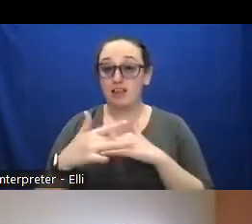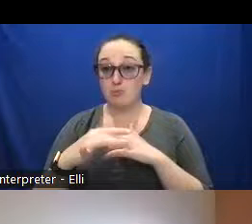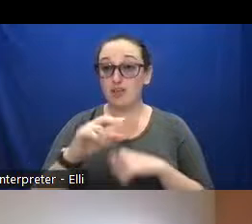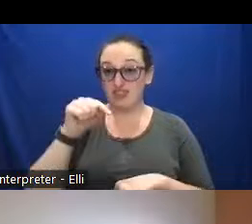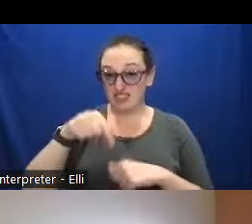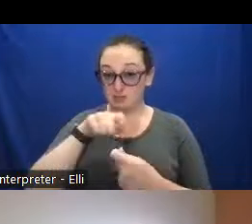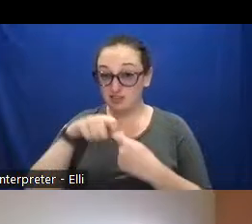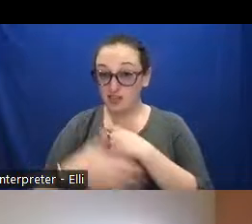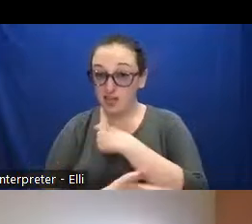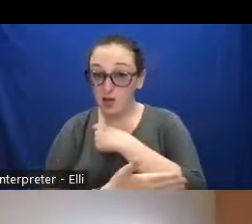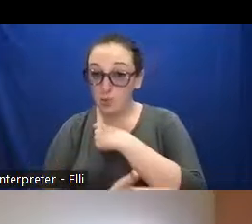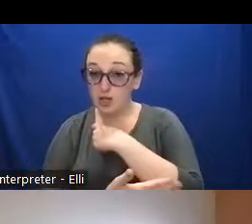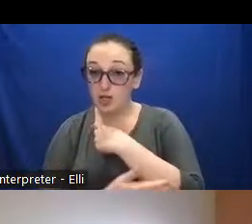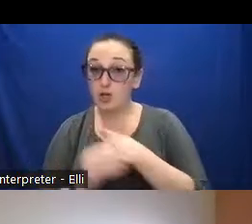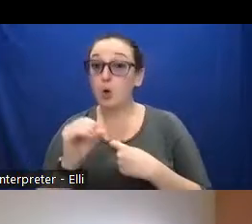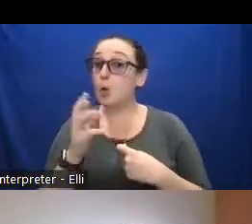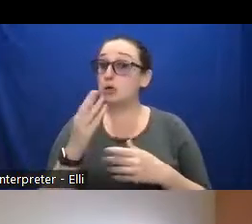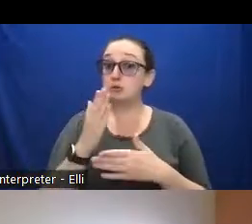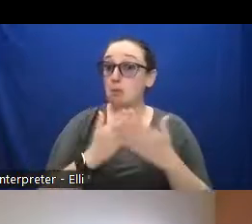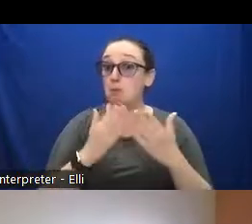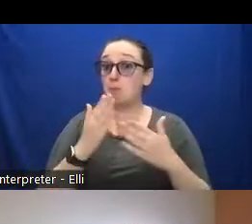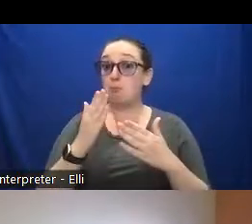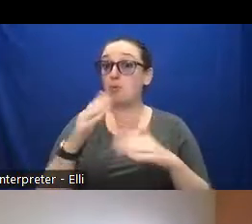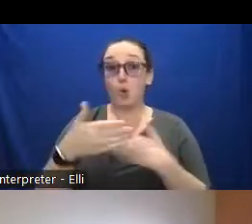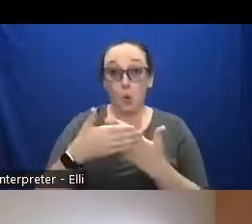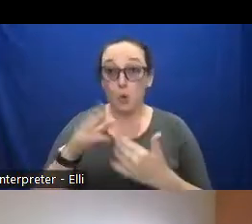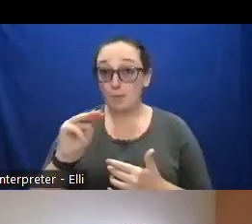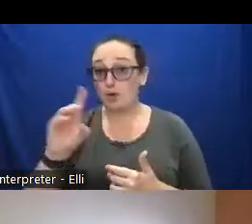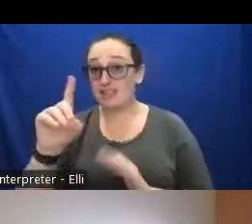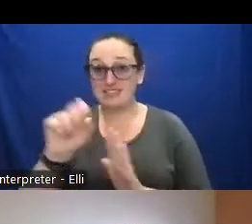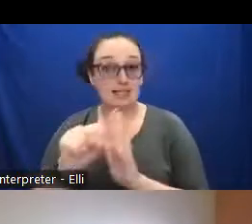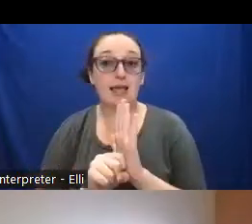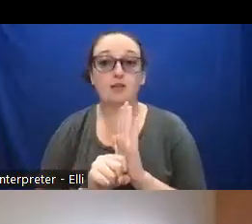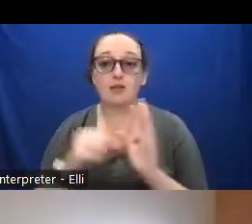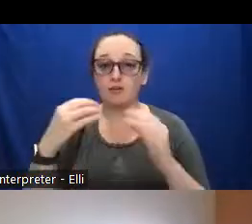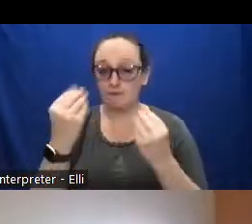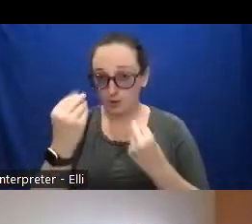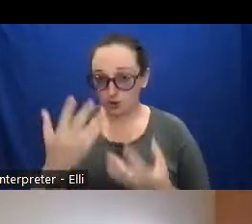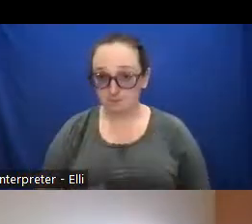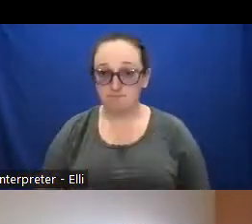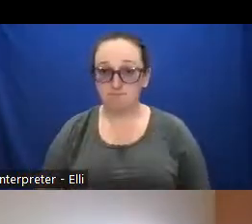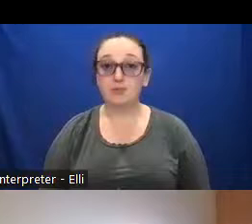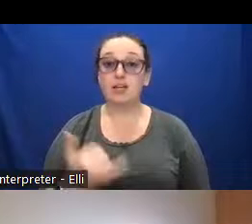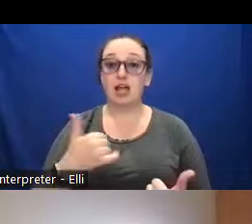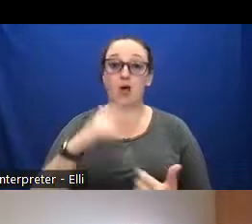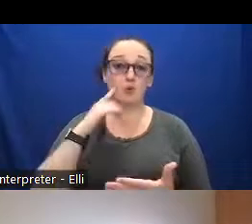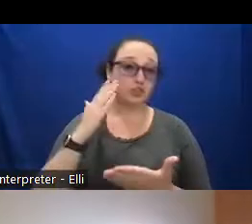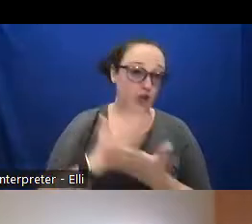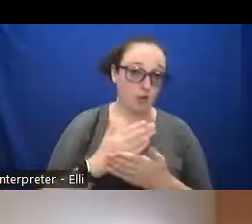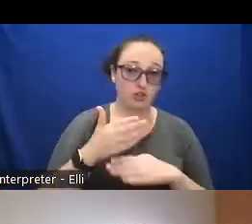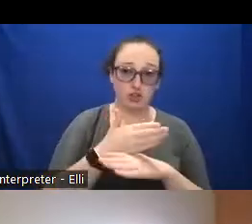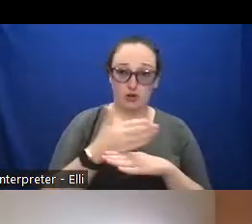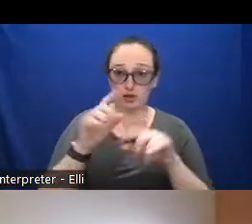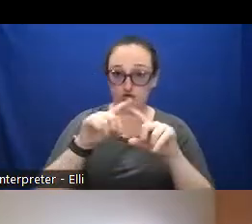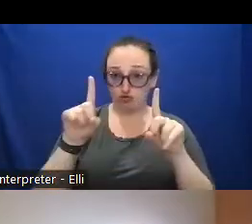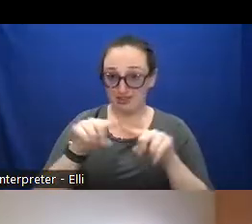to what in some contexts what's available throughout the state. So with that, I'm gonna stop sharing my screen.